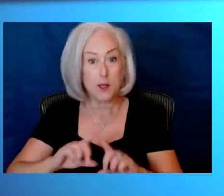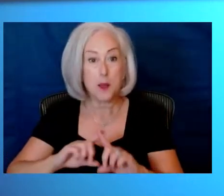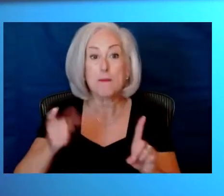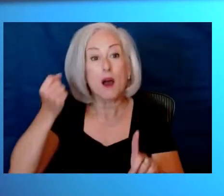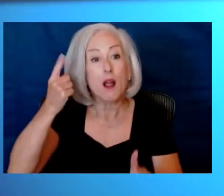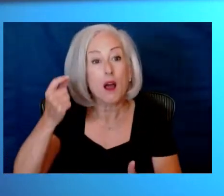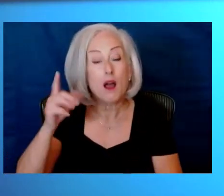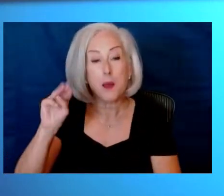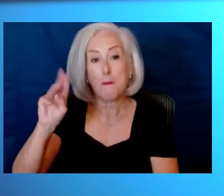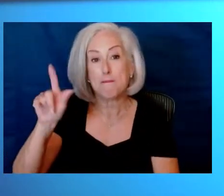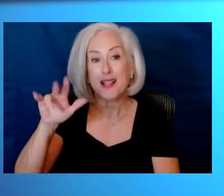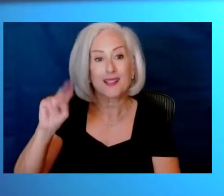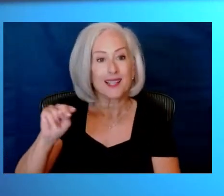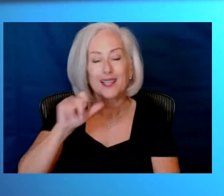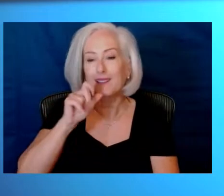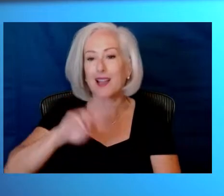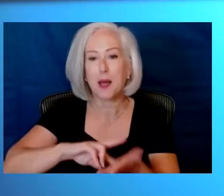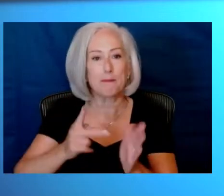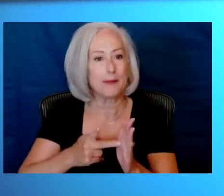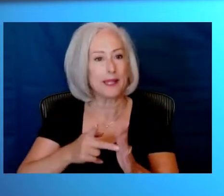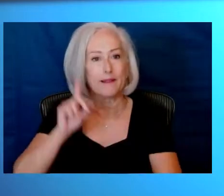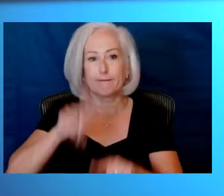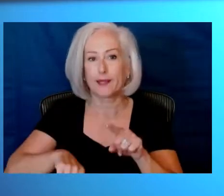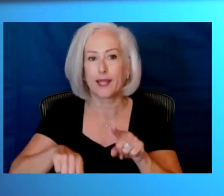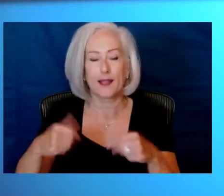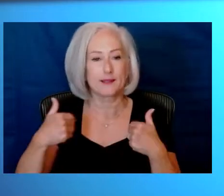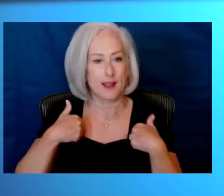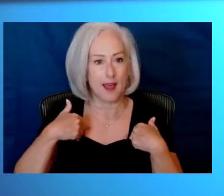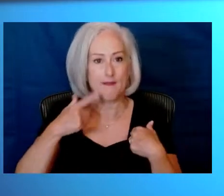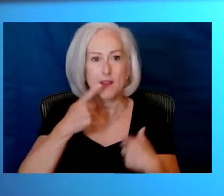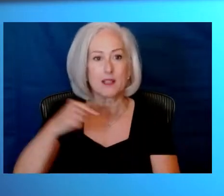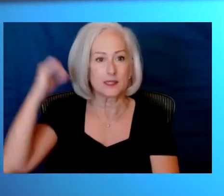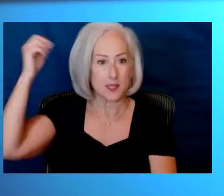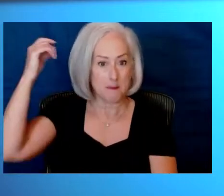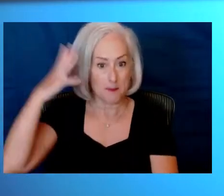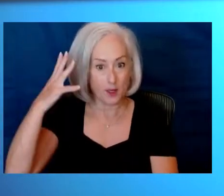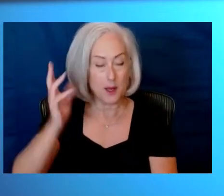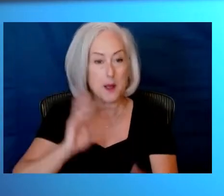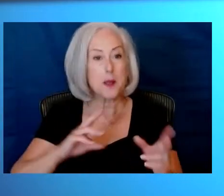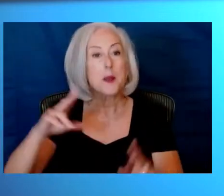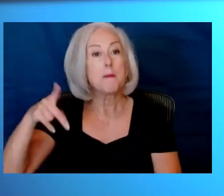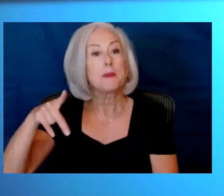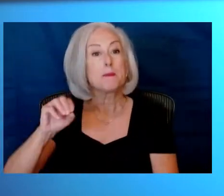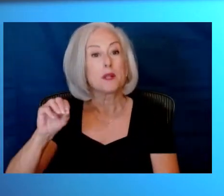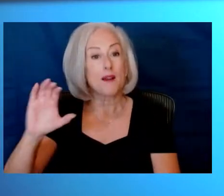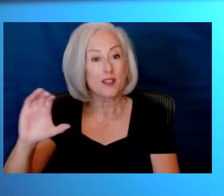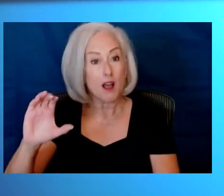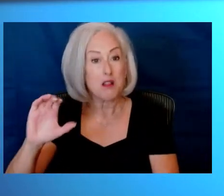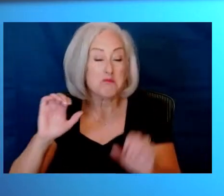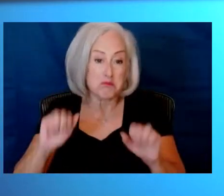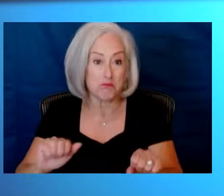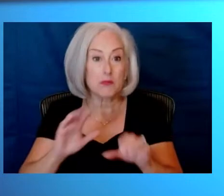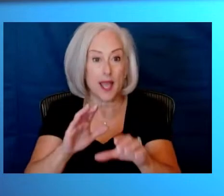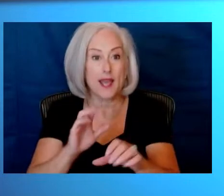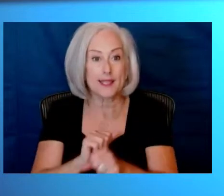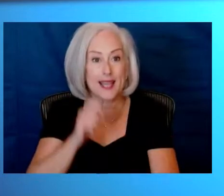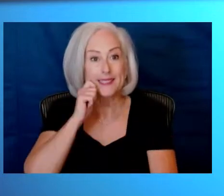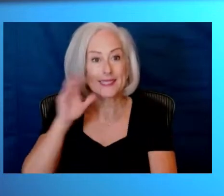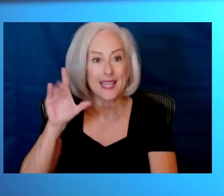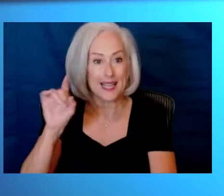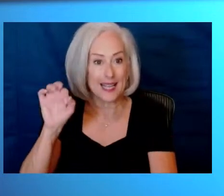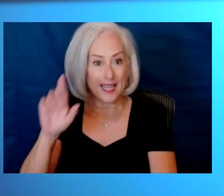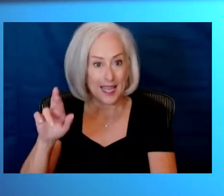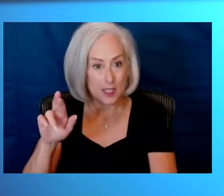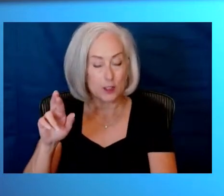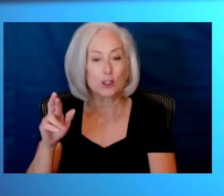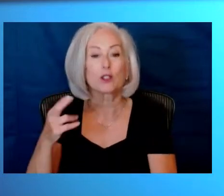We do know that people of color and darker skin do end up having skin cancers, and those are still related to some amount